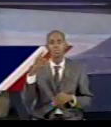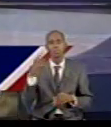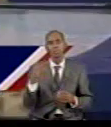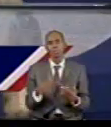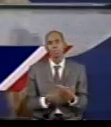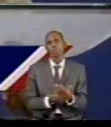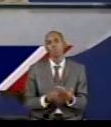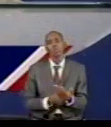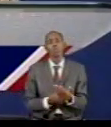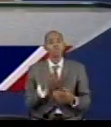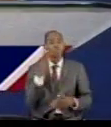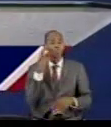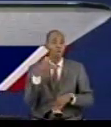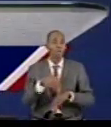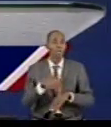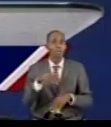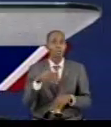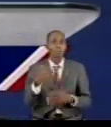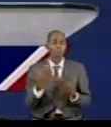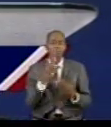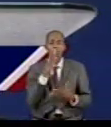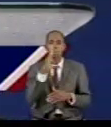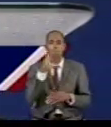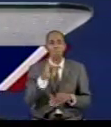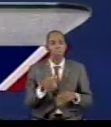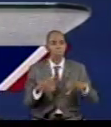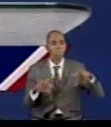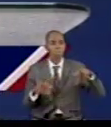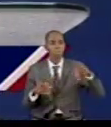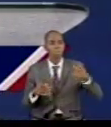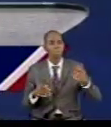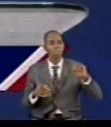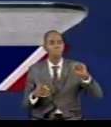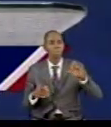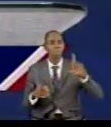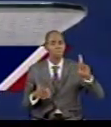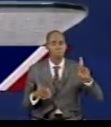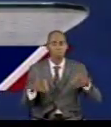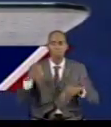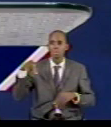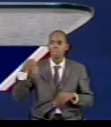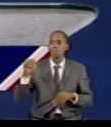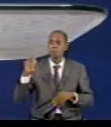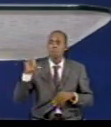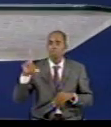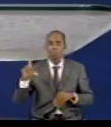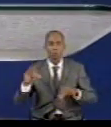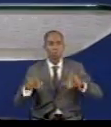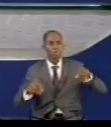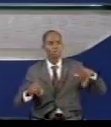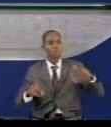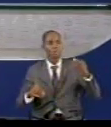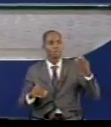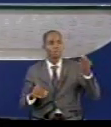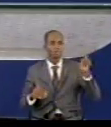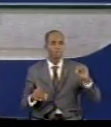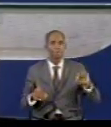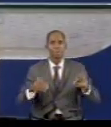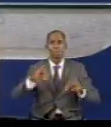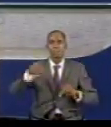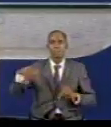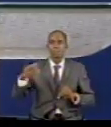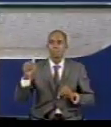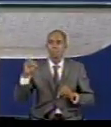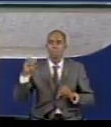by Peter or by Paul, by John, by James, by those early